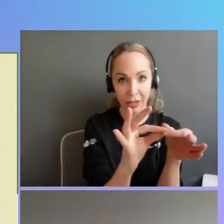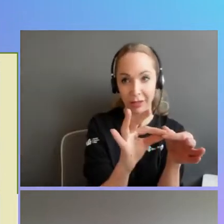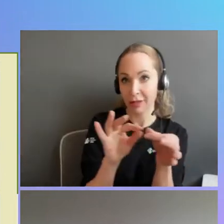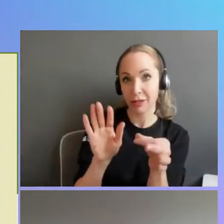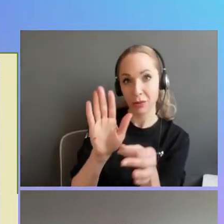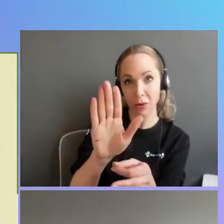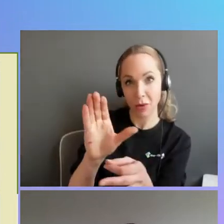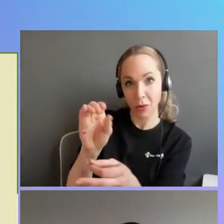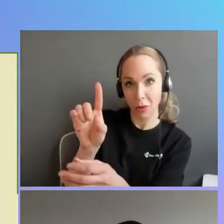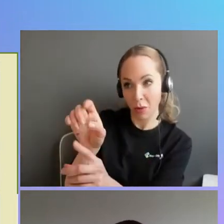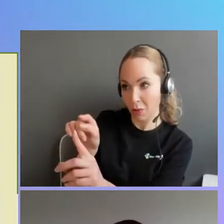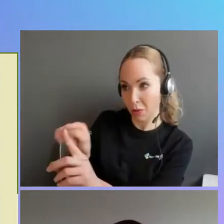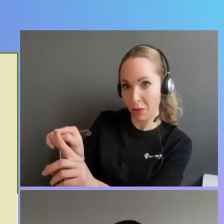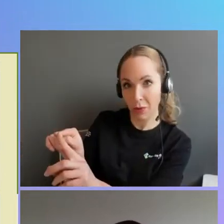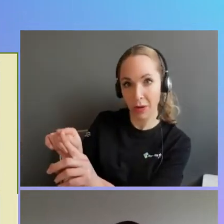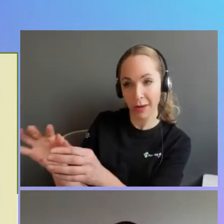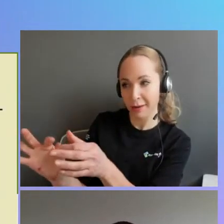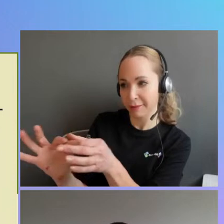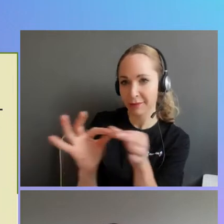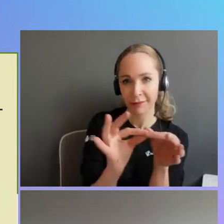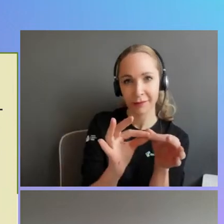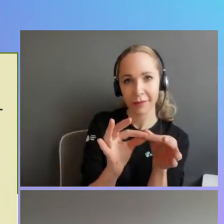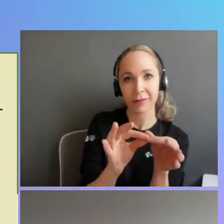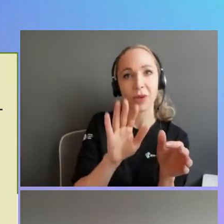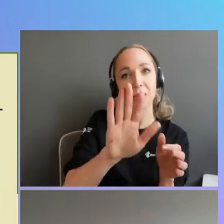the X Developer Hub.